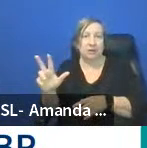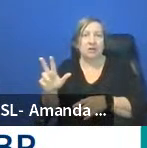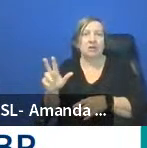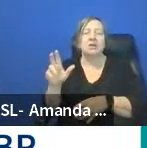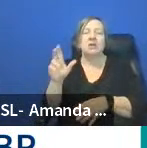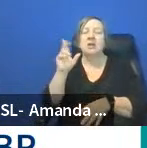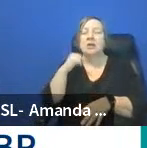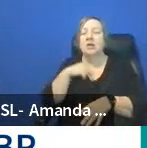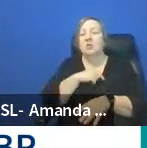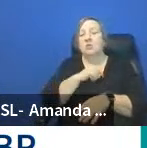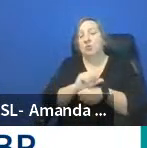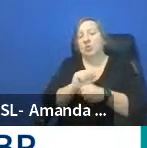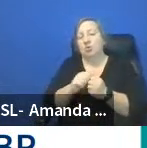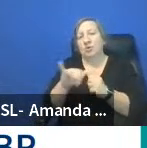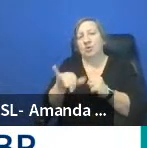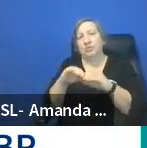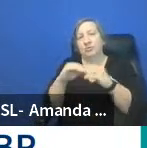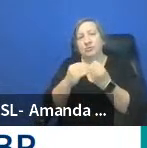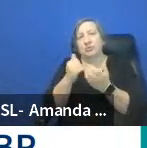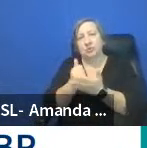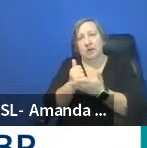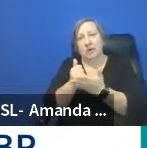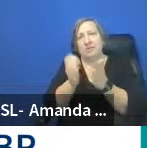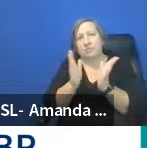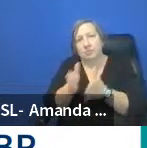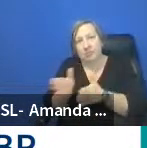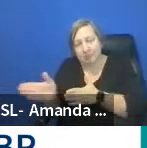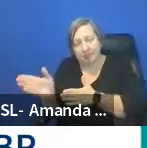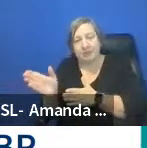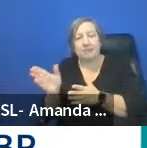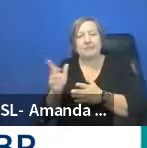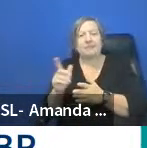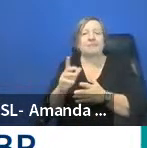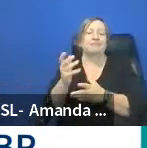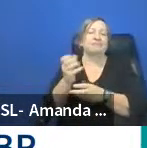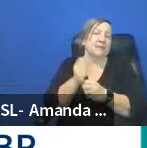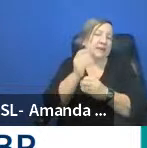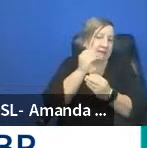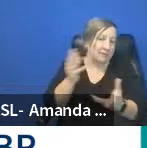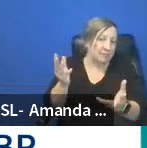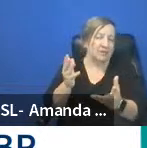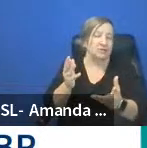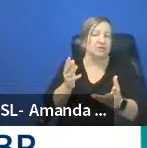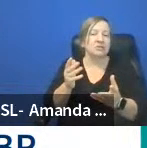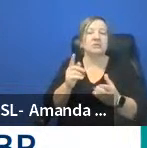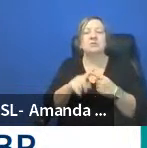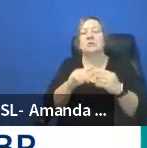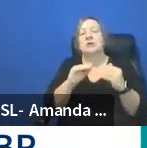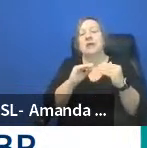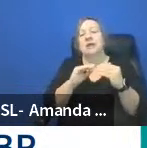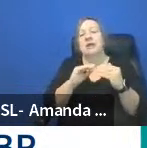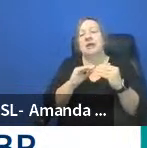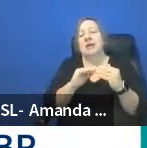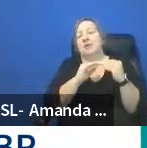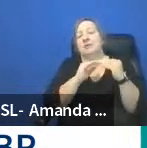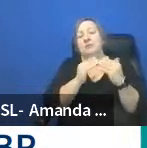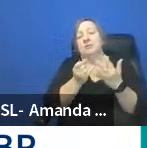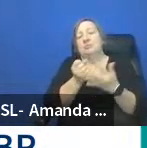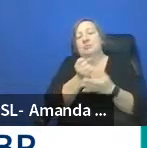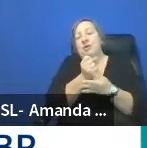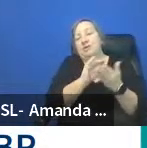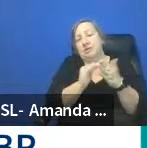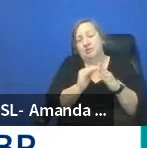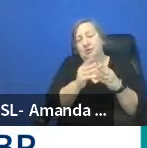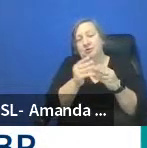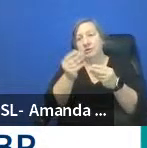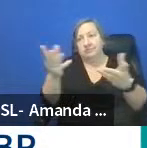will work with the organizations to help prepare and get information to our equity priority communities to help